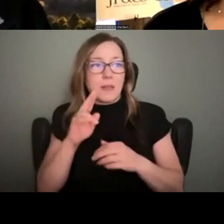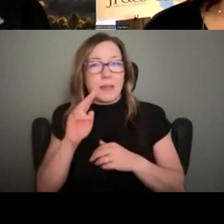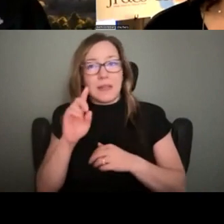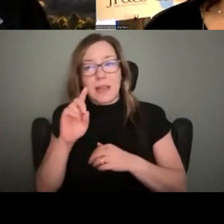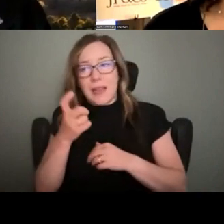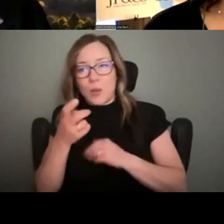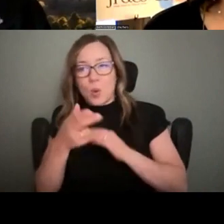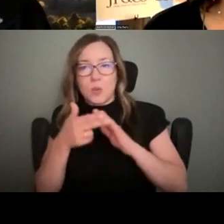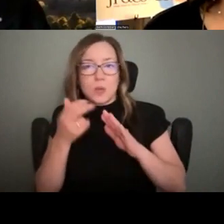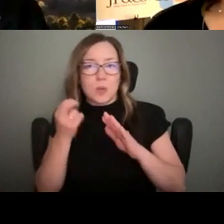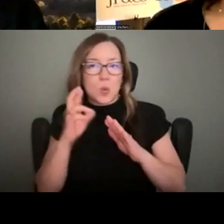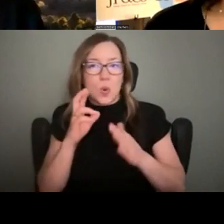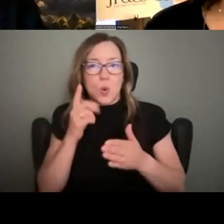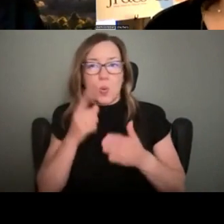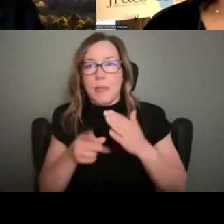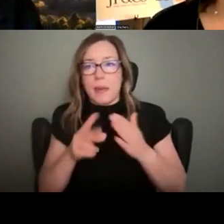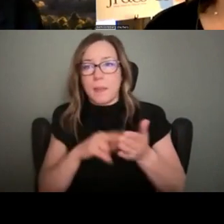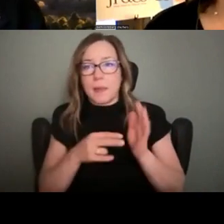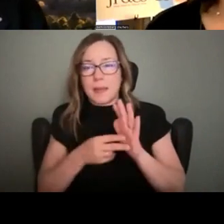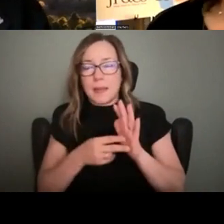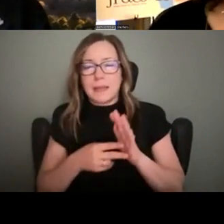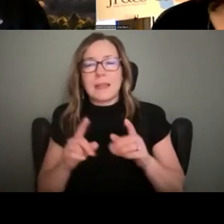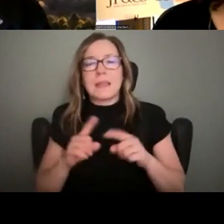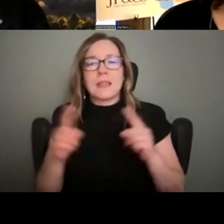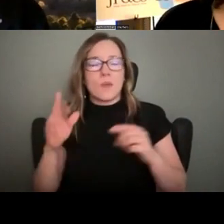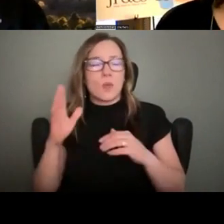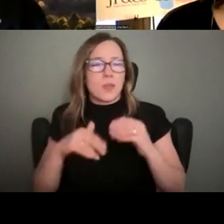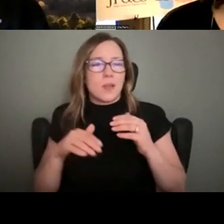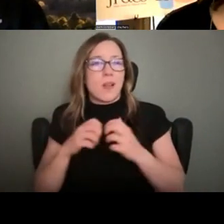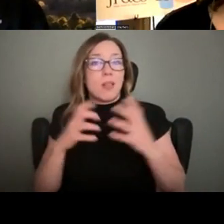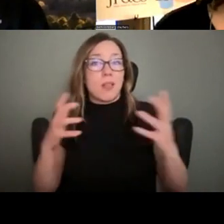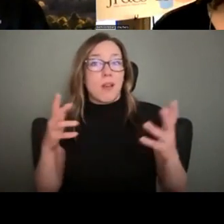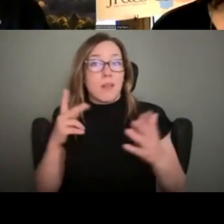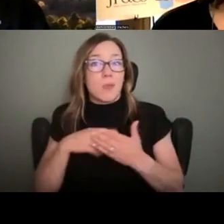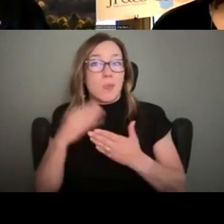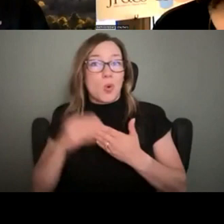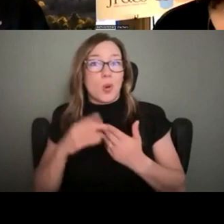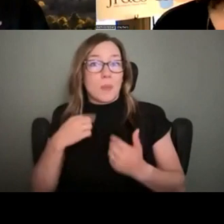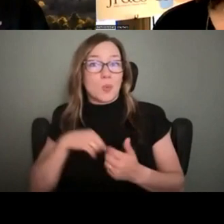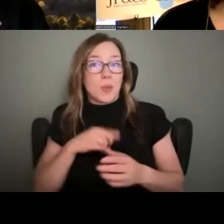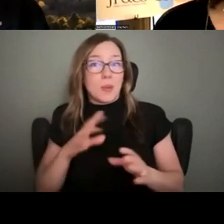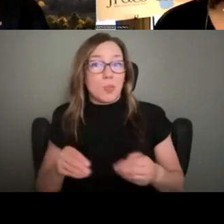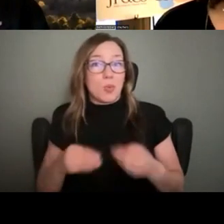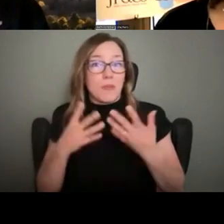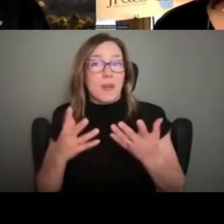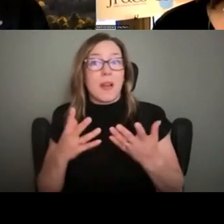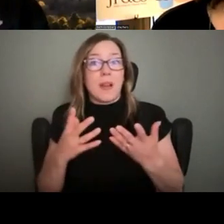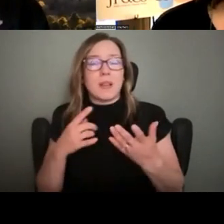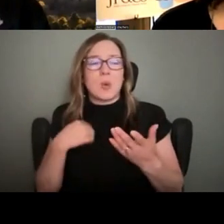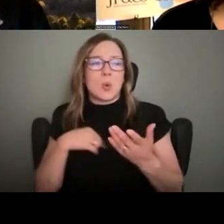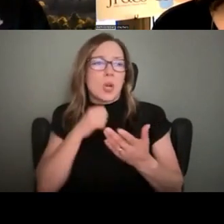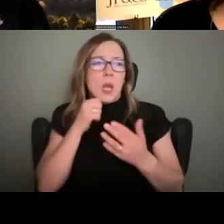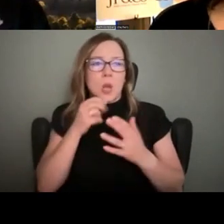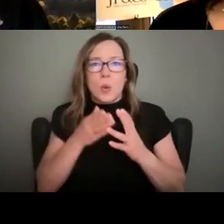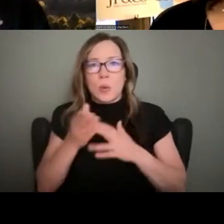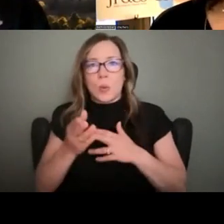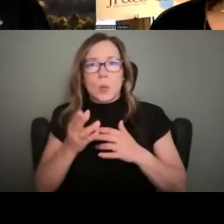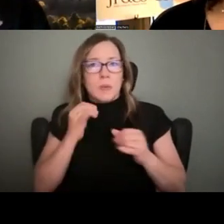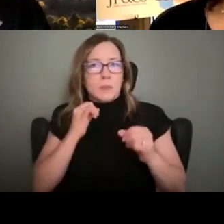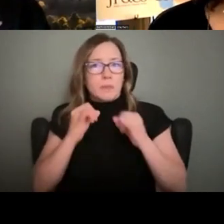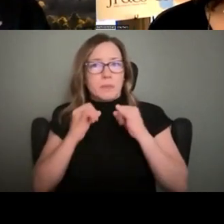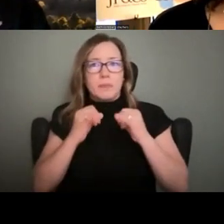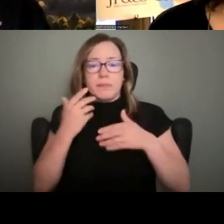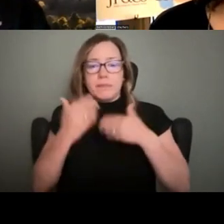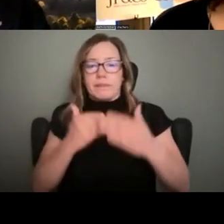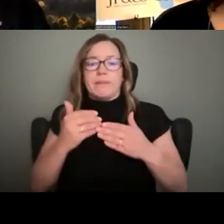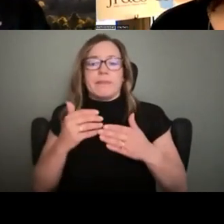So it's different from a lot of the programs that we provide and that we aren't going through that intake process and finding